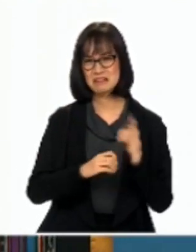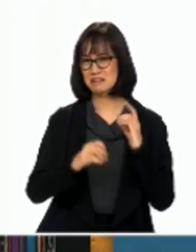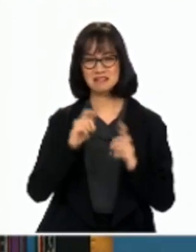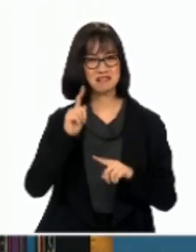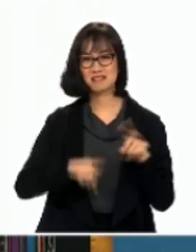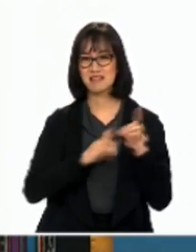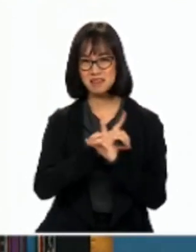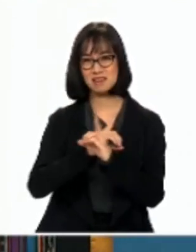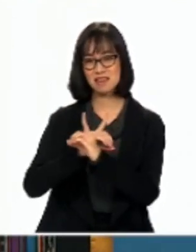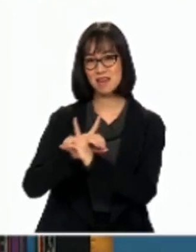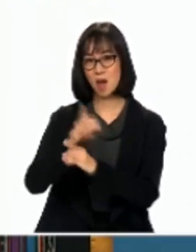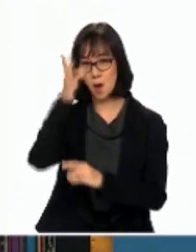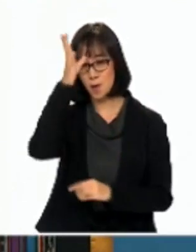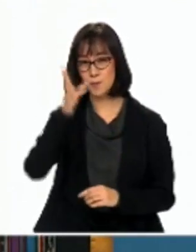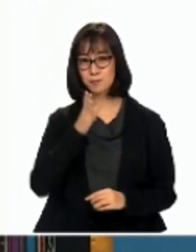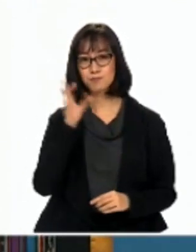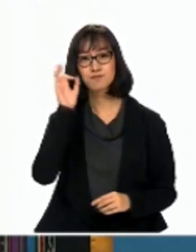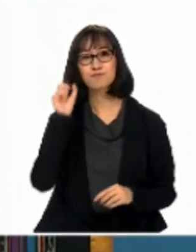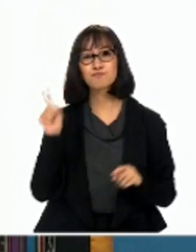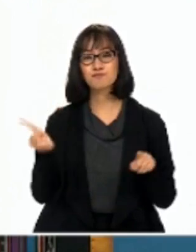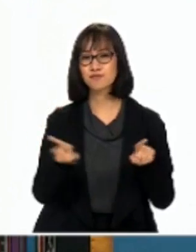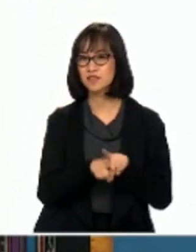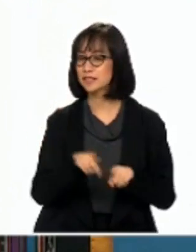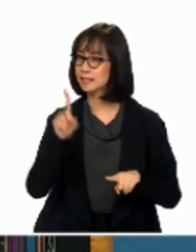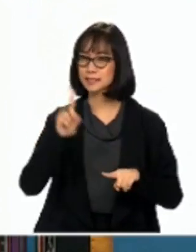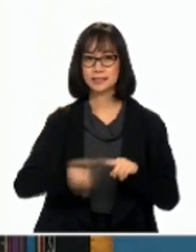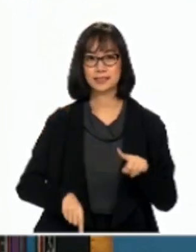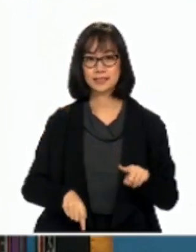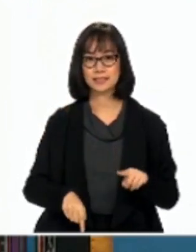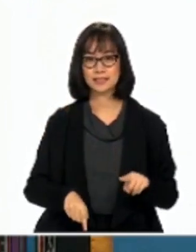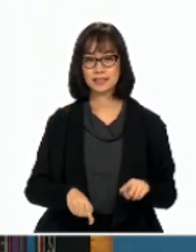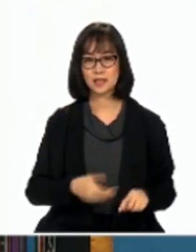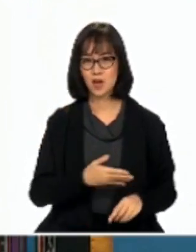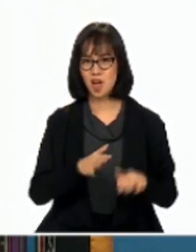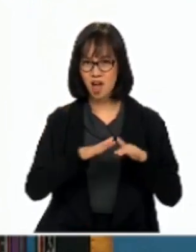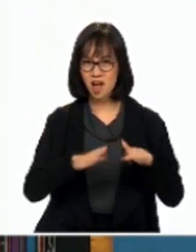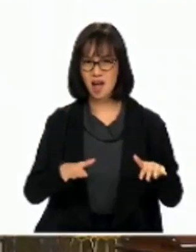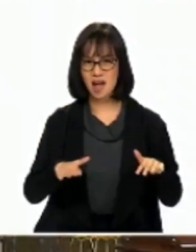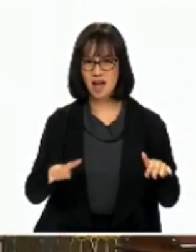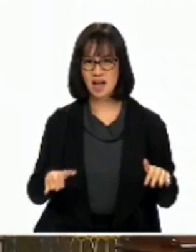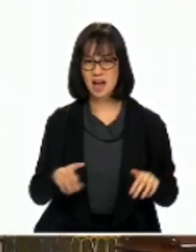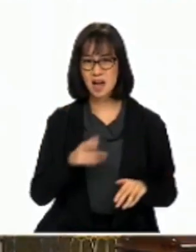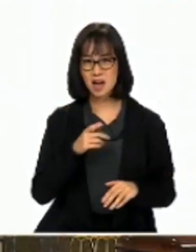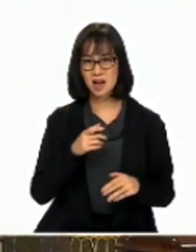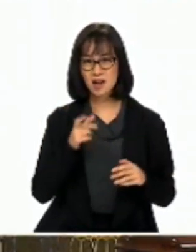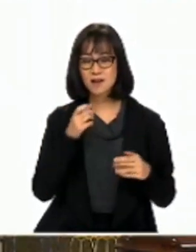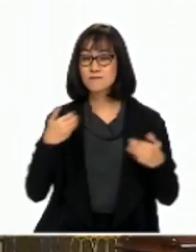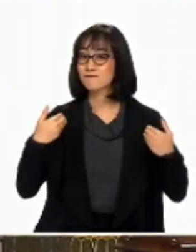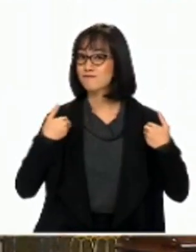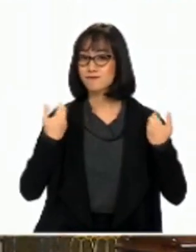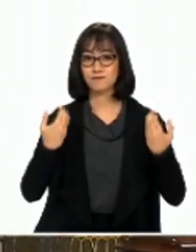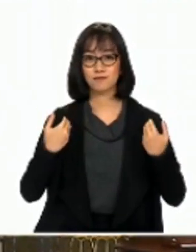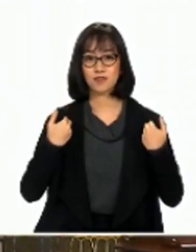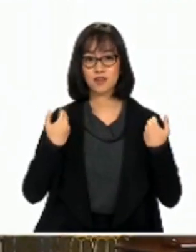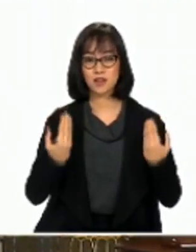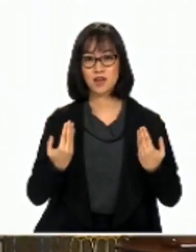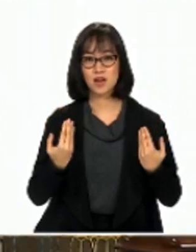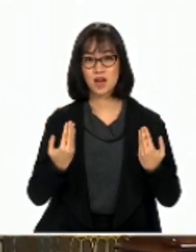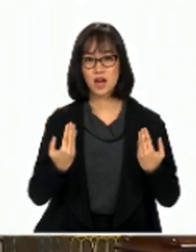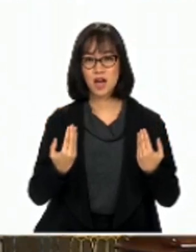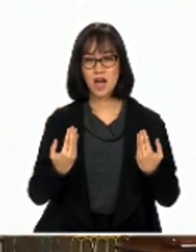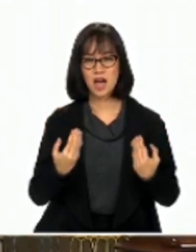sisters. Itong mga bata ngayon, they're the drift of the patriotism